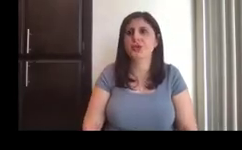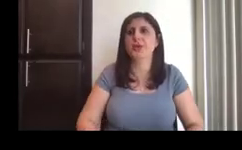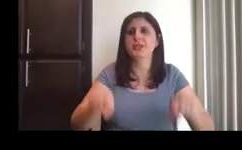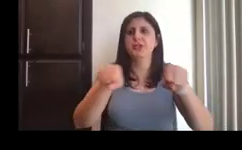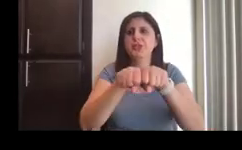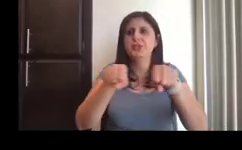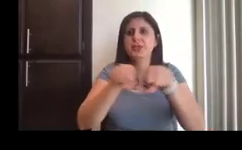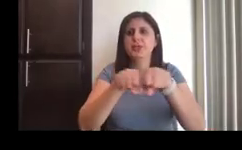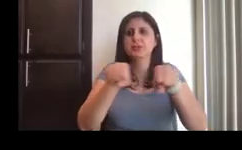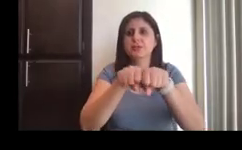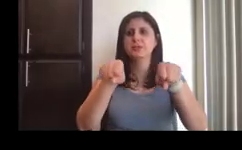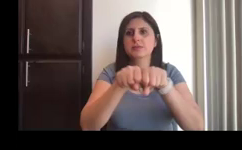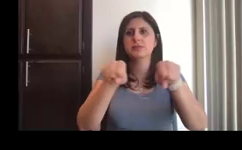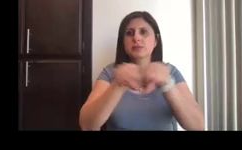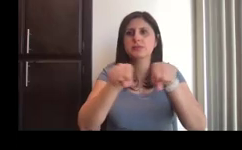Shoes, you should know that one. Shoes,